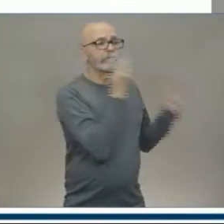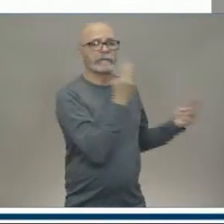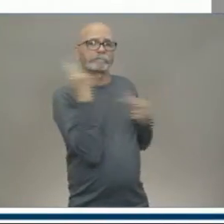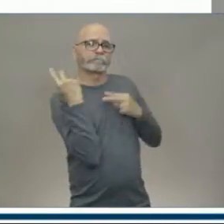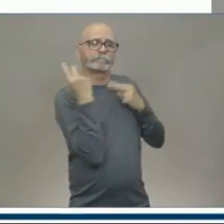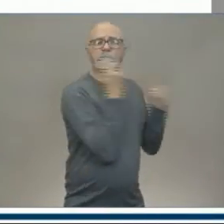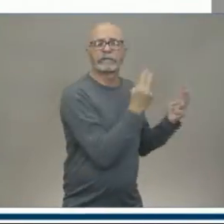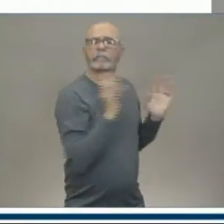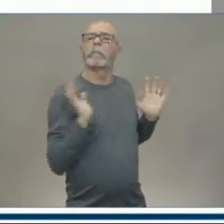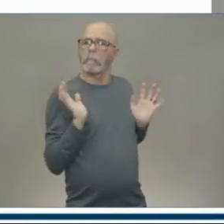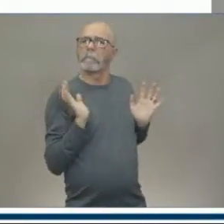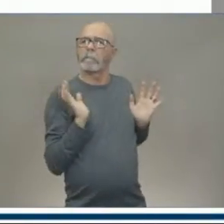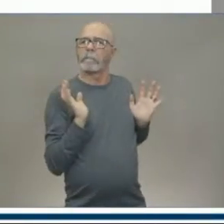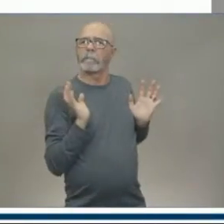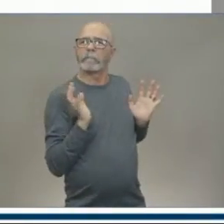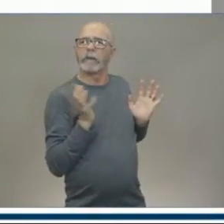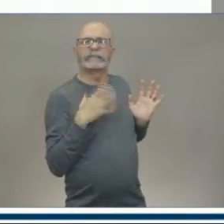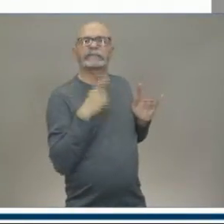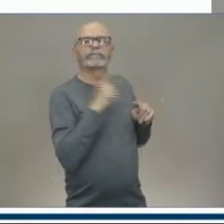put barriers to that happening.